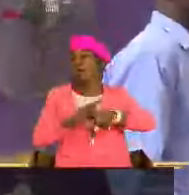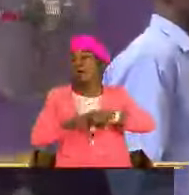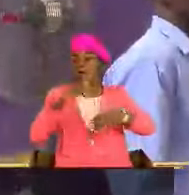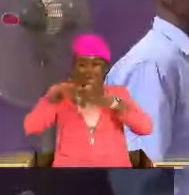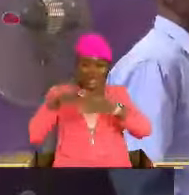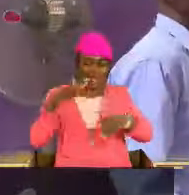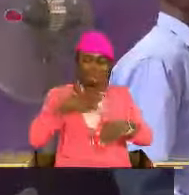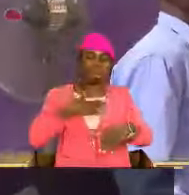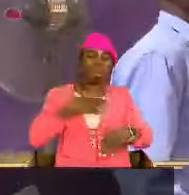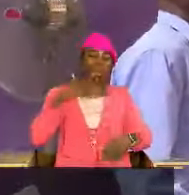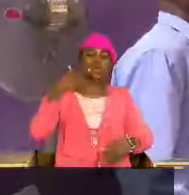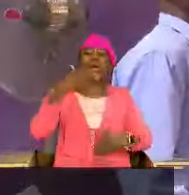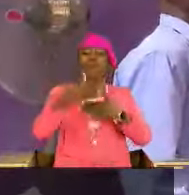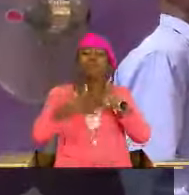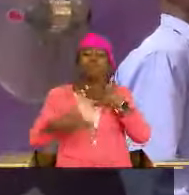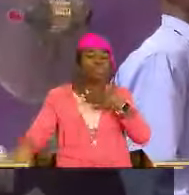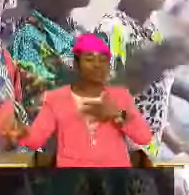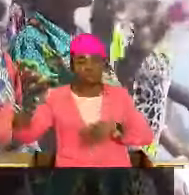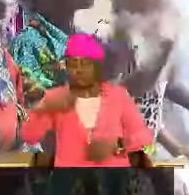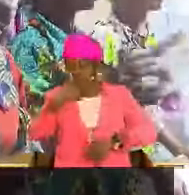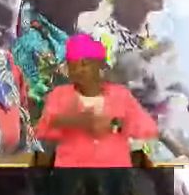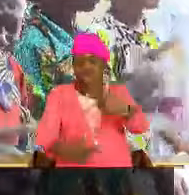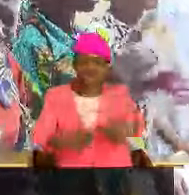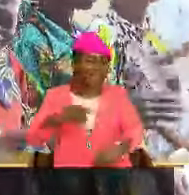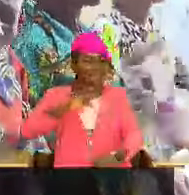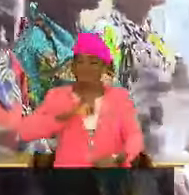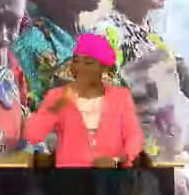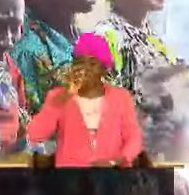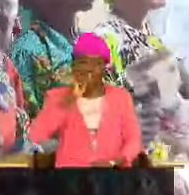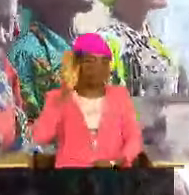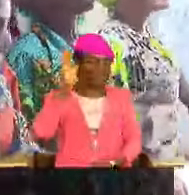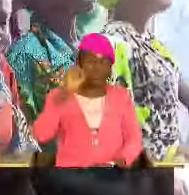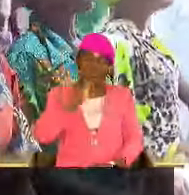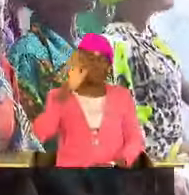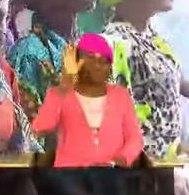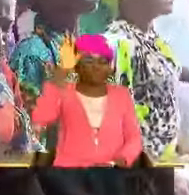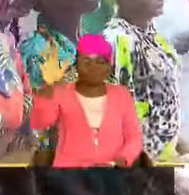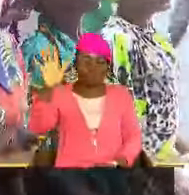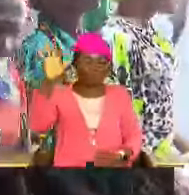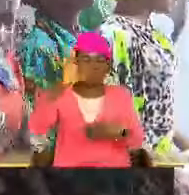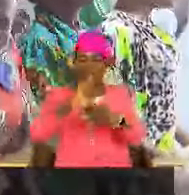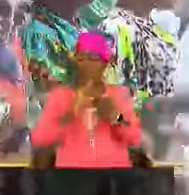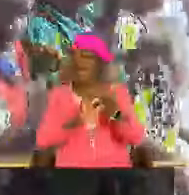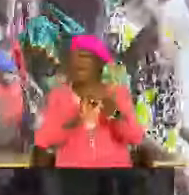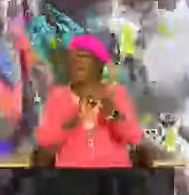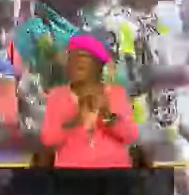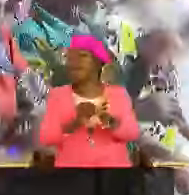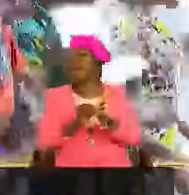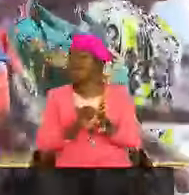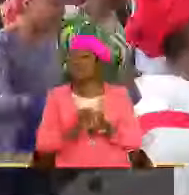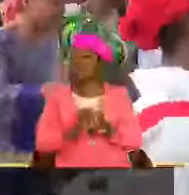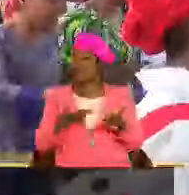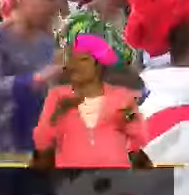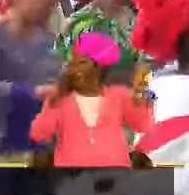you I am not your candidate die by